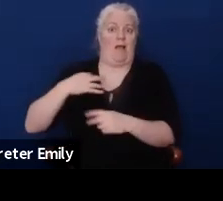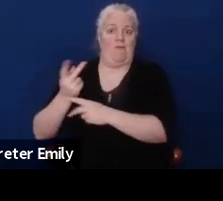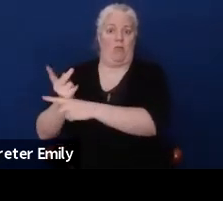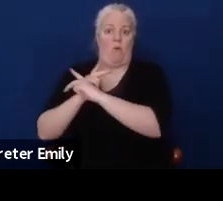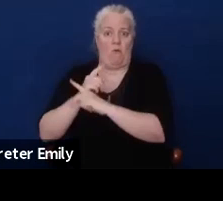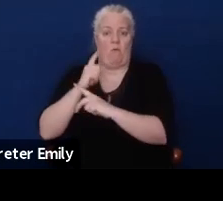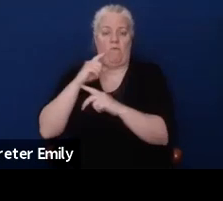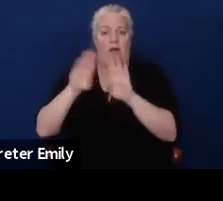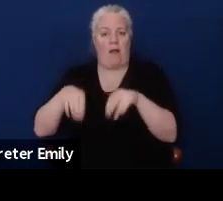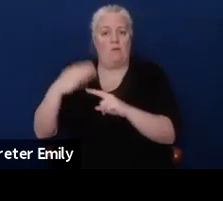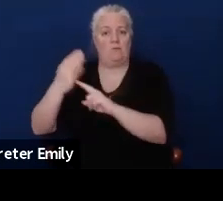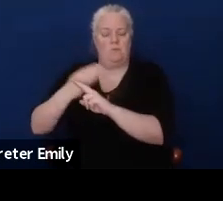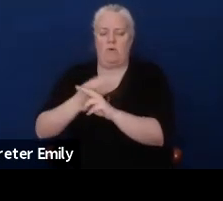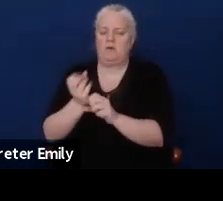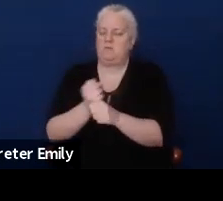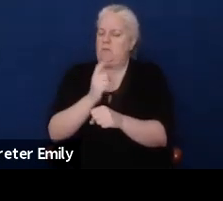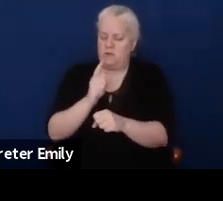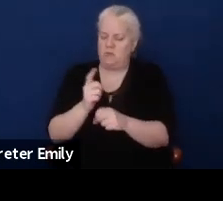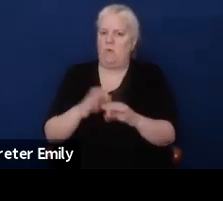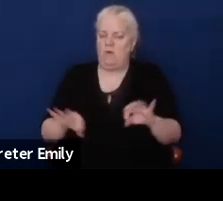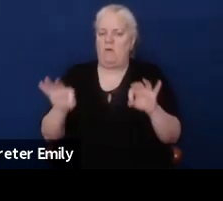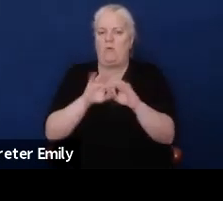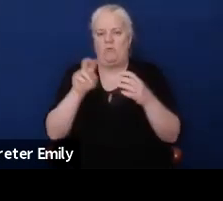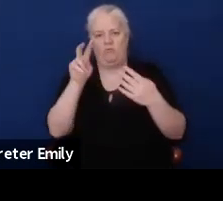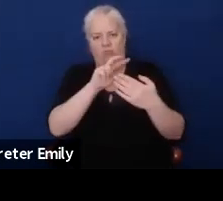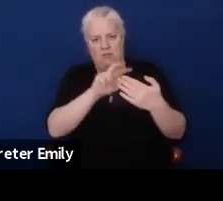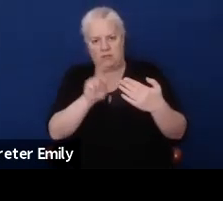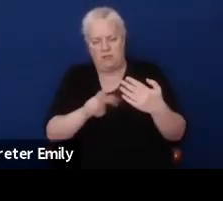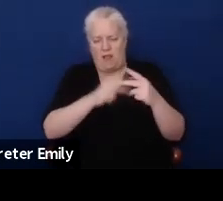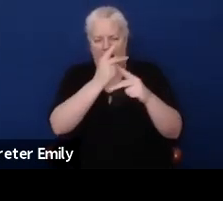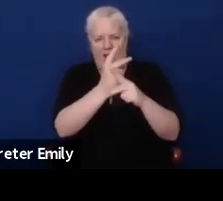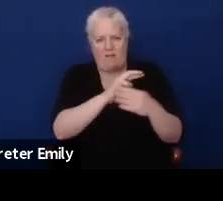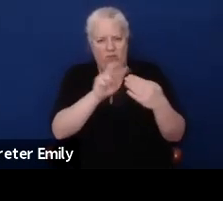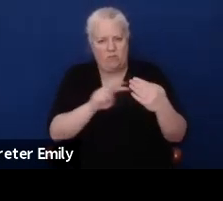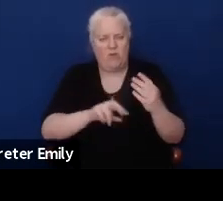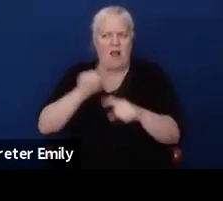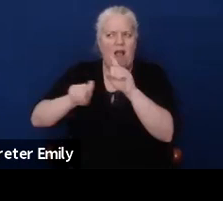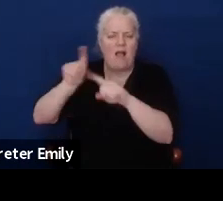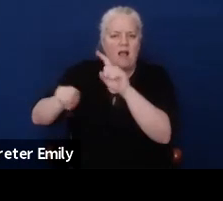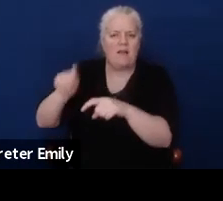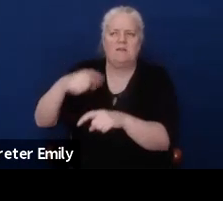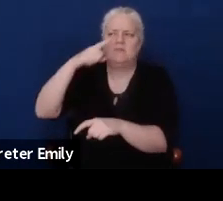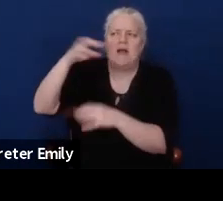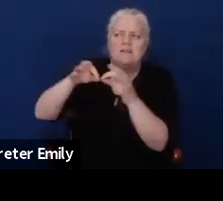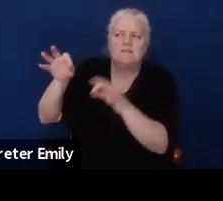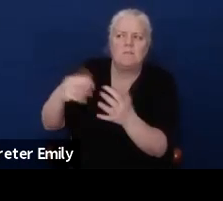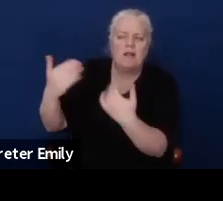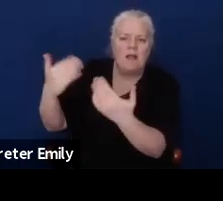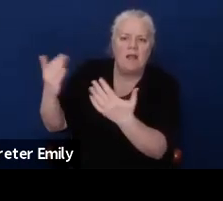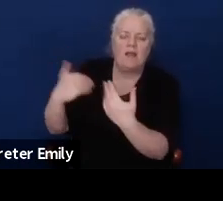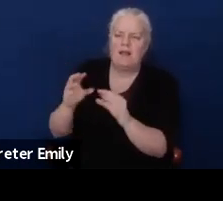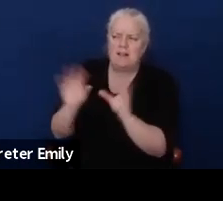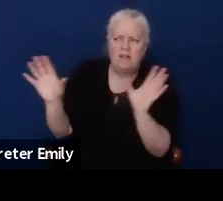ask people, try to explain for you, or ask your lenders, try to explain the terms, because this is